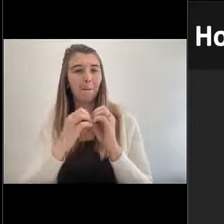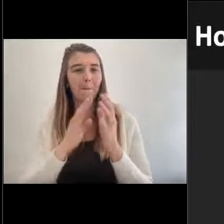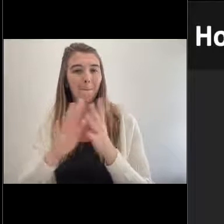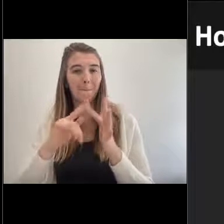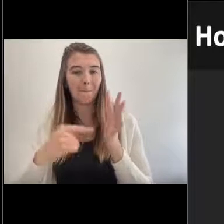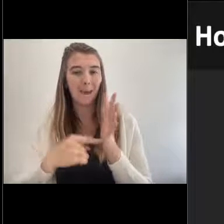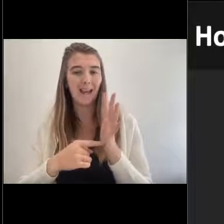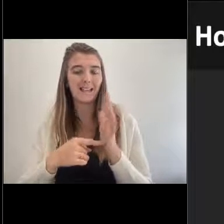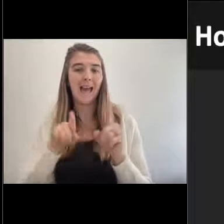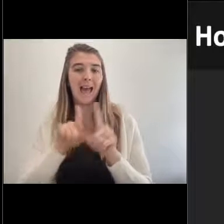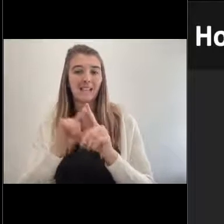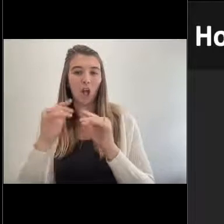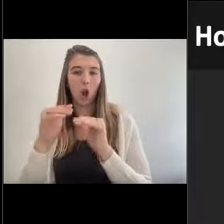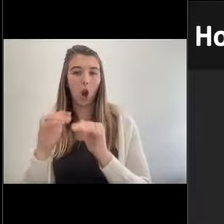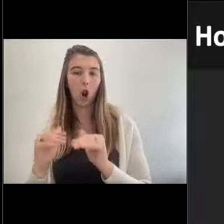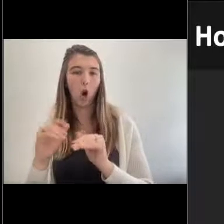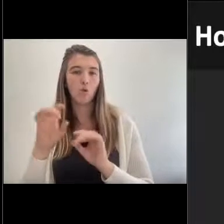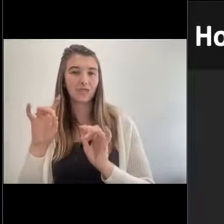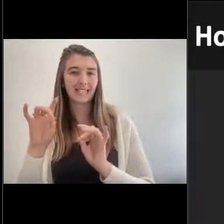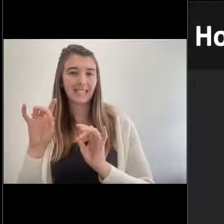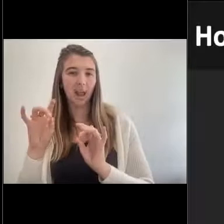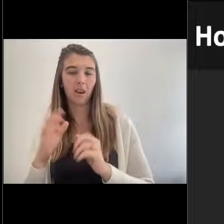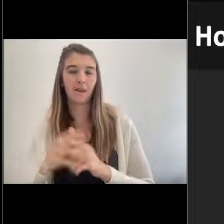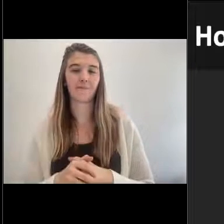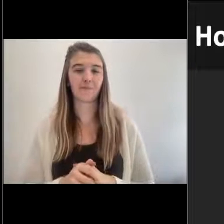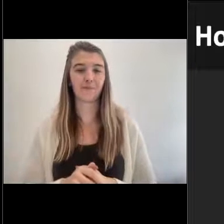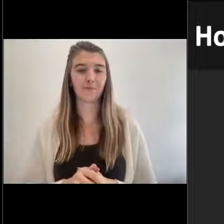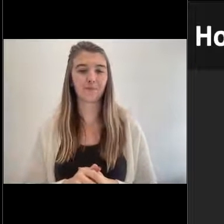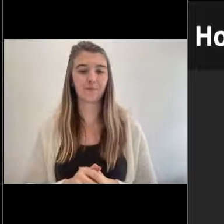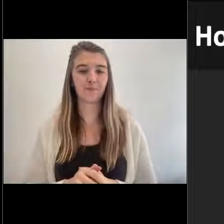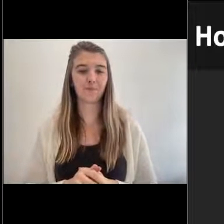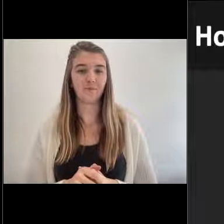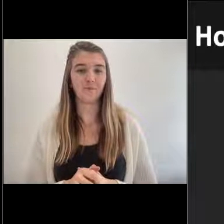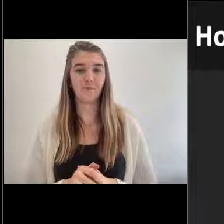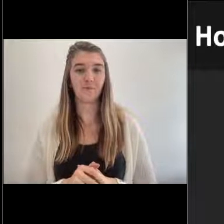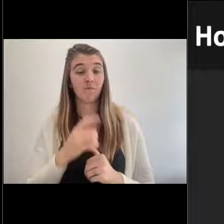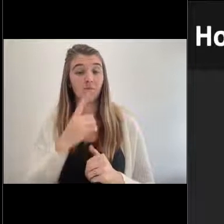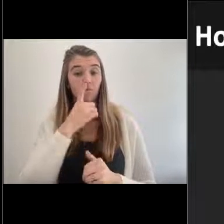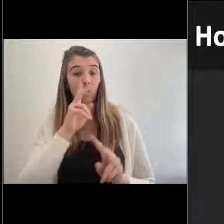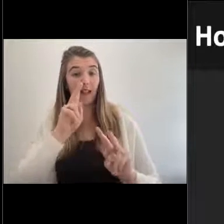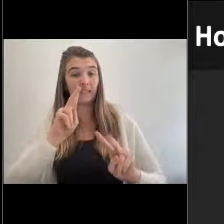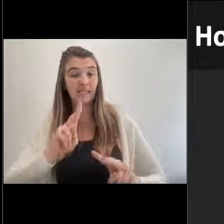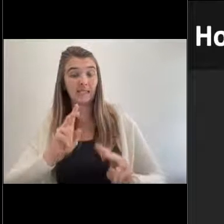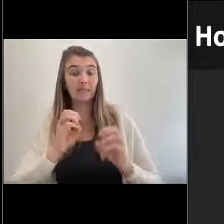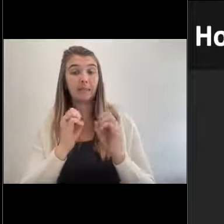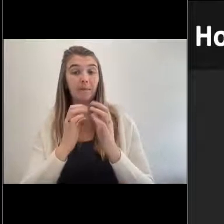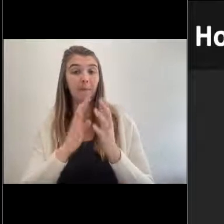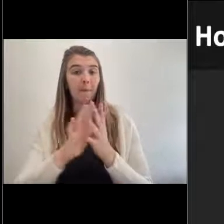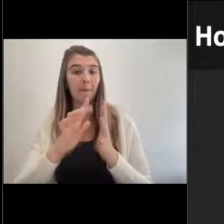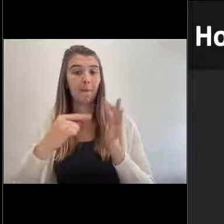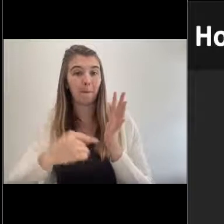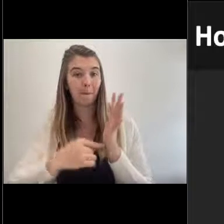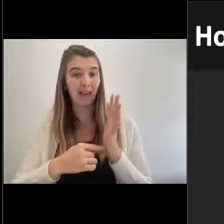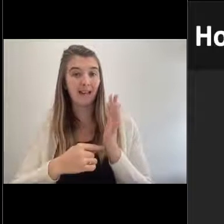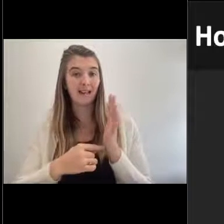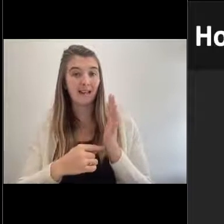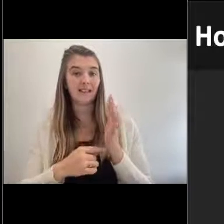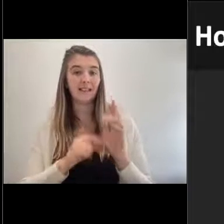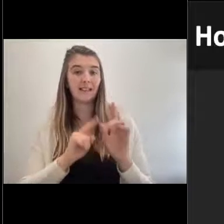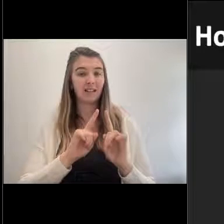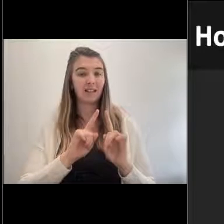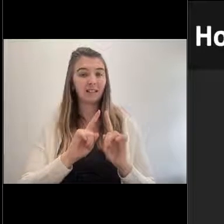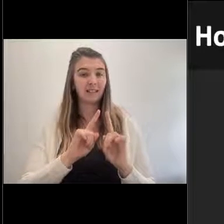the amorphous PET biofilm samples. And what we can see here is that for BET, the taxa that are driving the differences are generally abundant